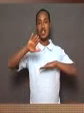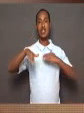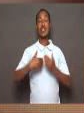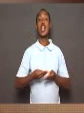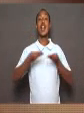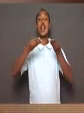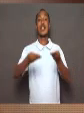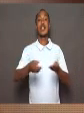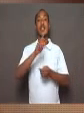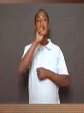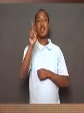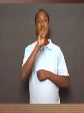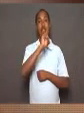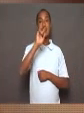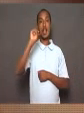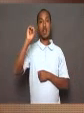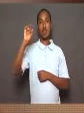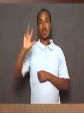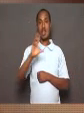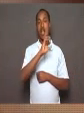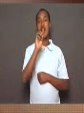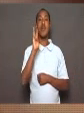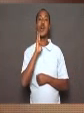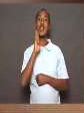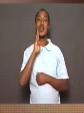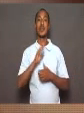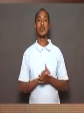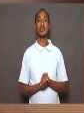generates zinc nitrate and water.